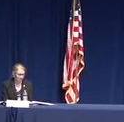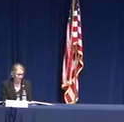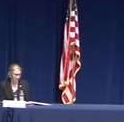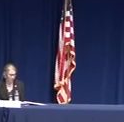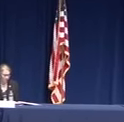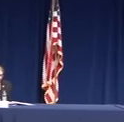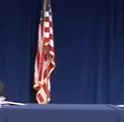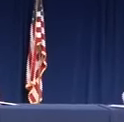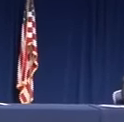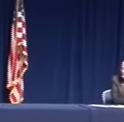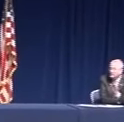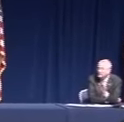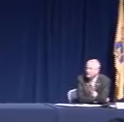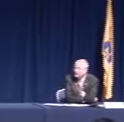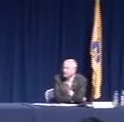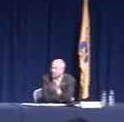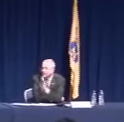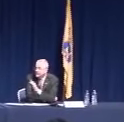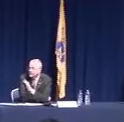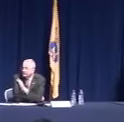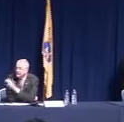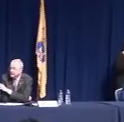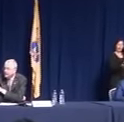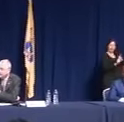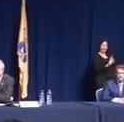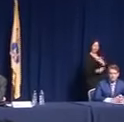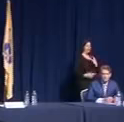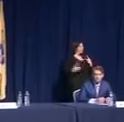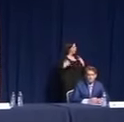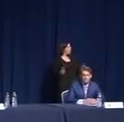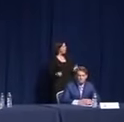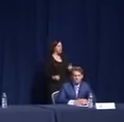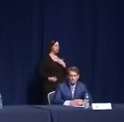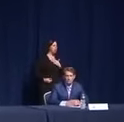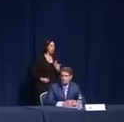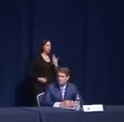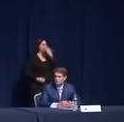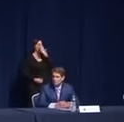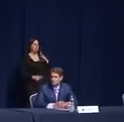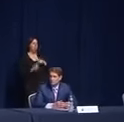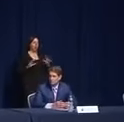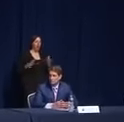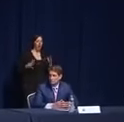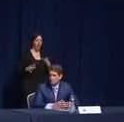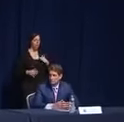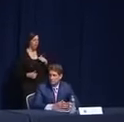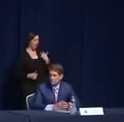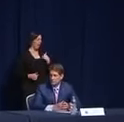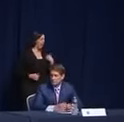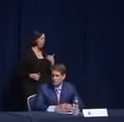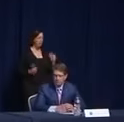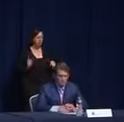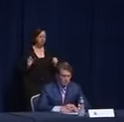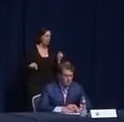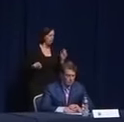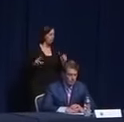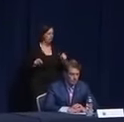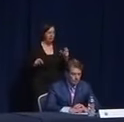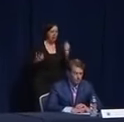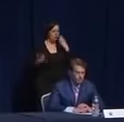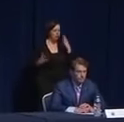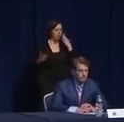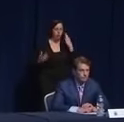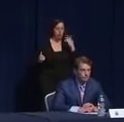is not for the worried well. And we're giving, again, Judy again and Chris and Christina, if I get this wrong, we're giving